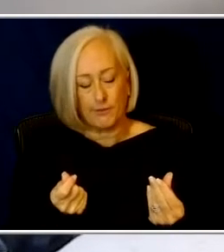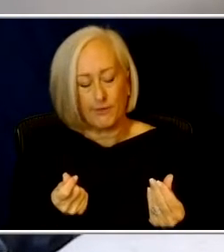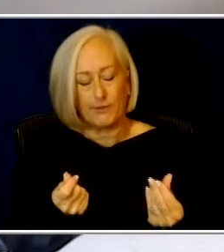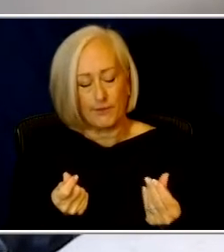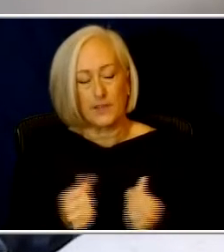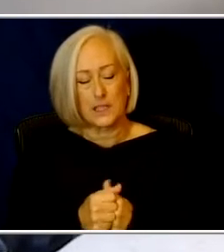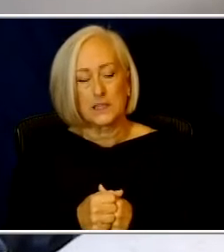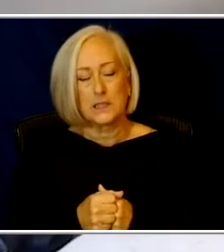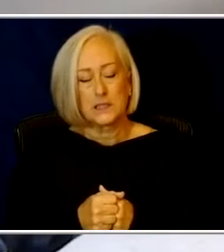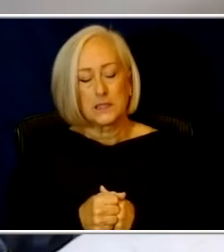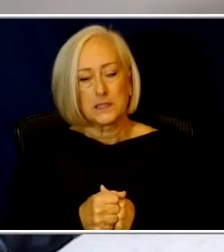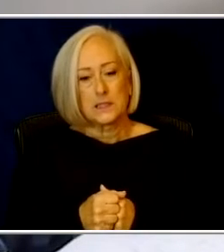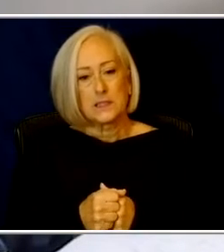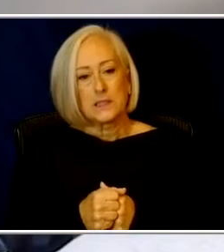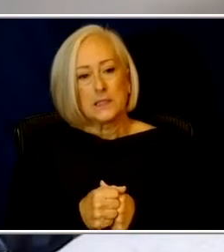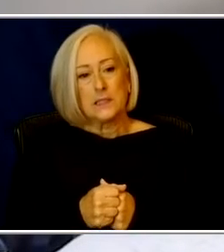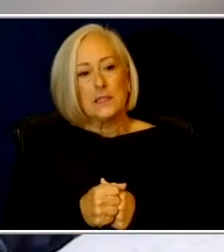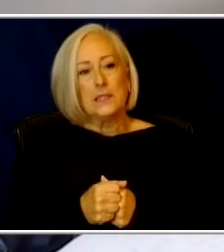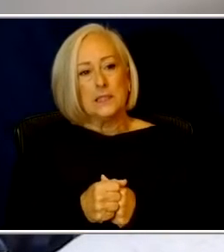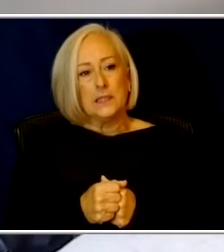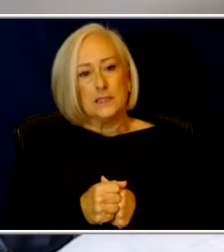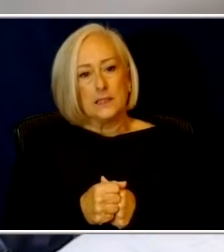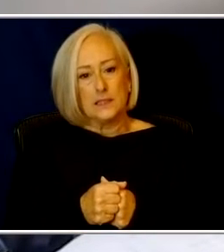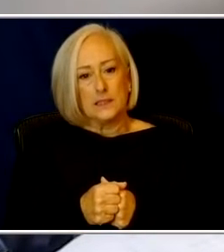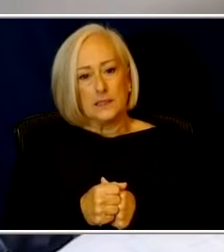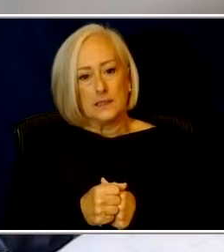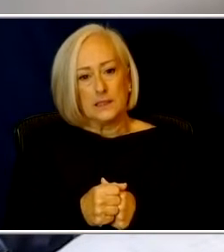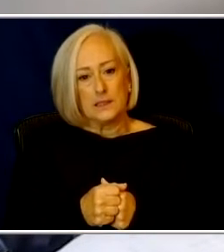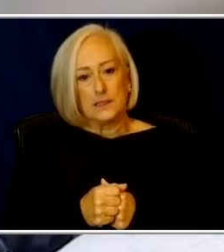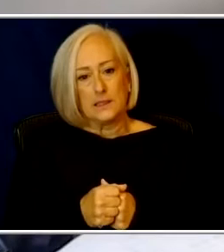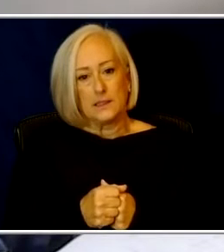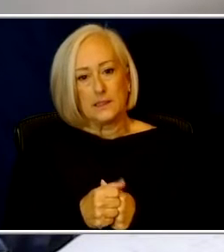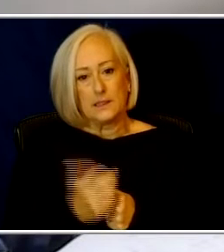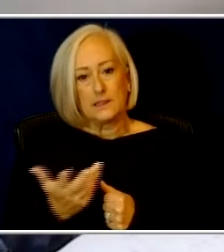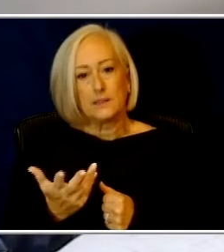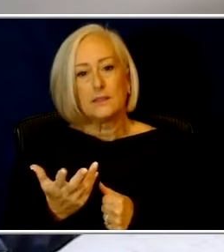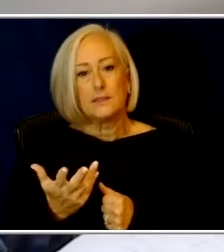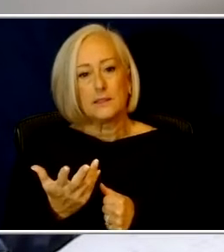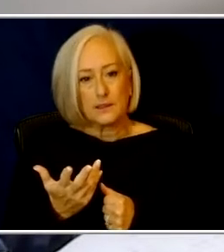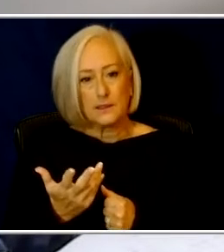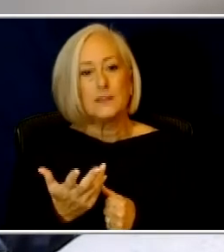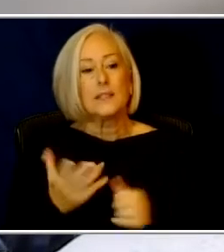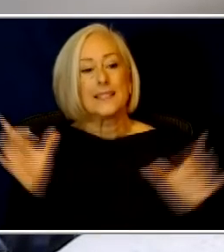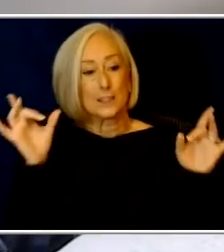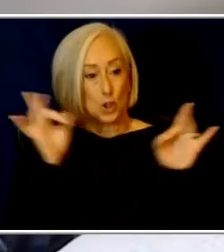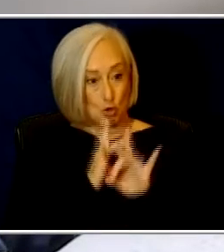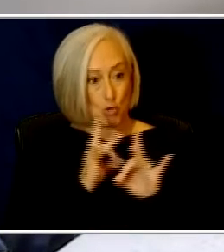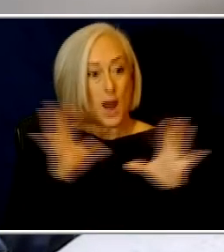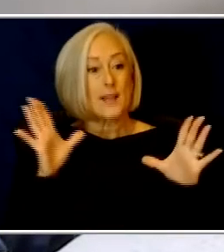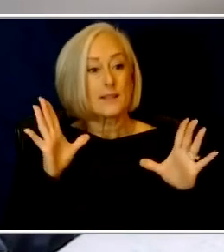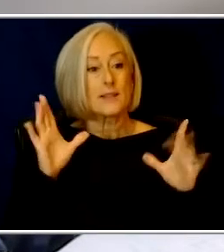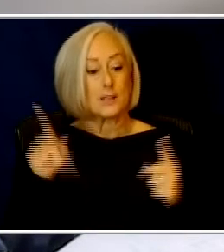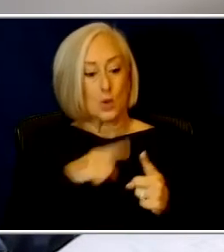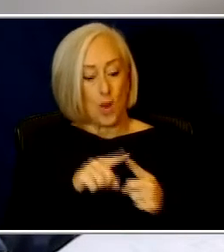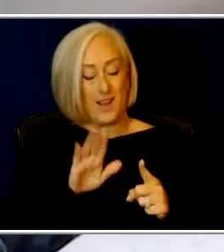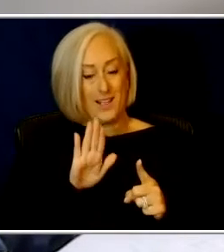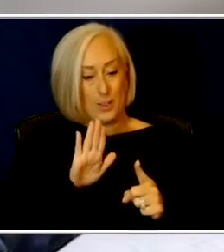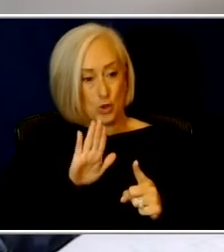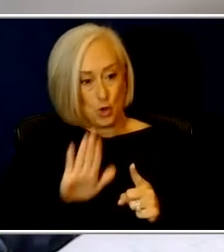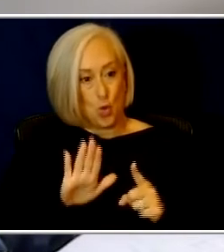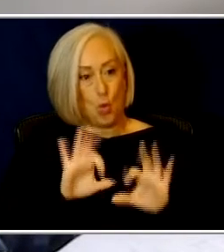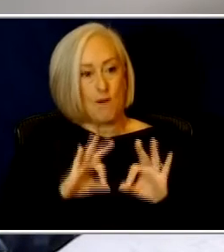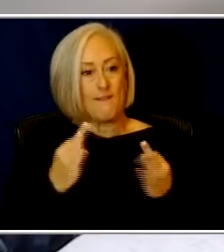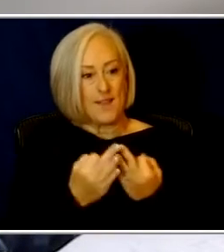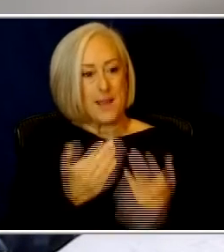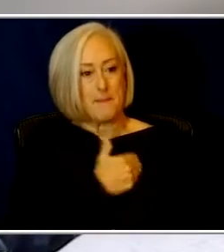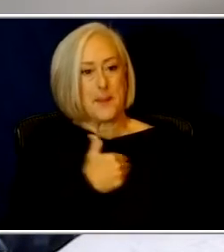it is that it comes as a crisis when it is your family member